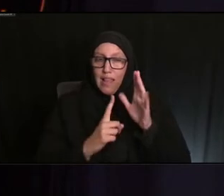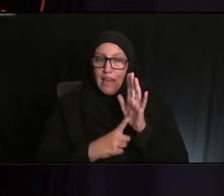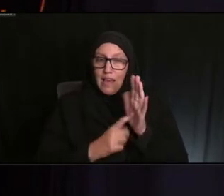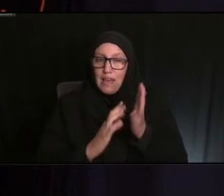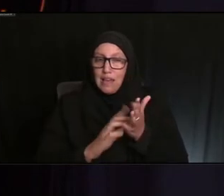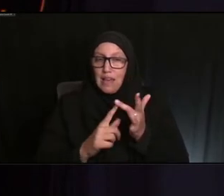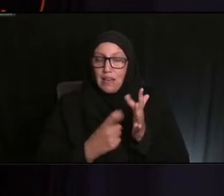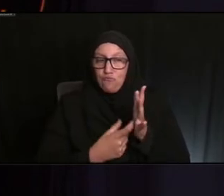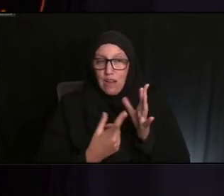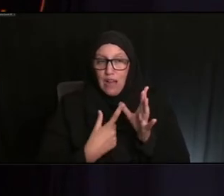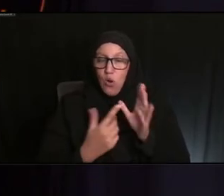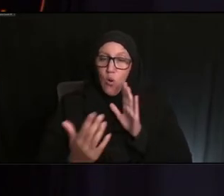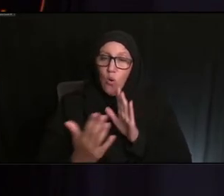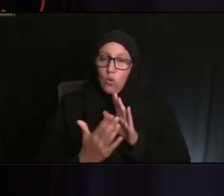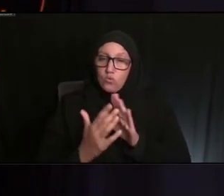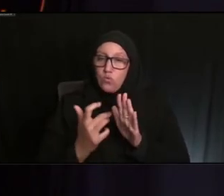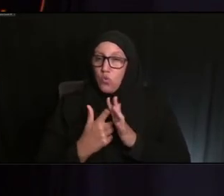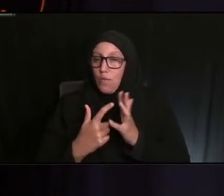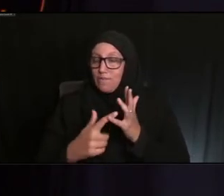Kufa.